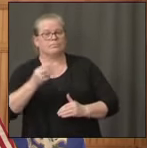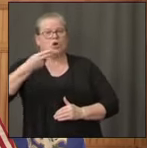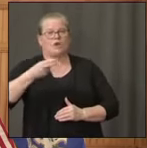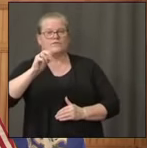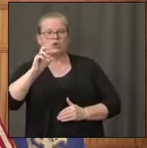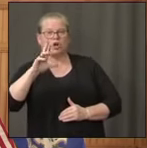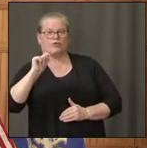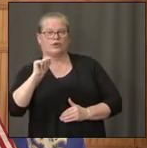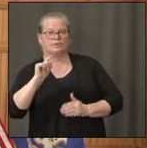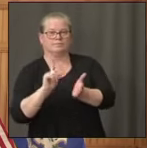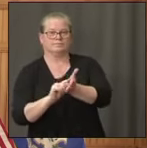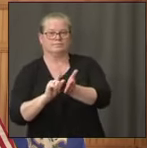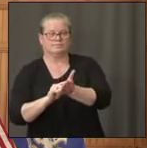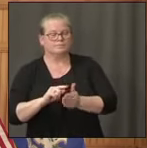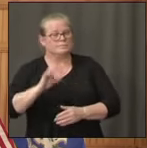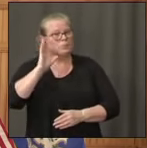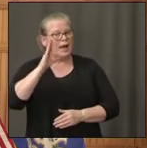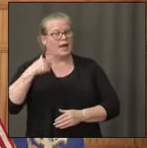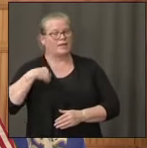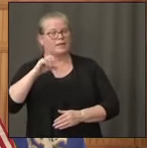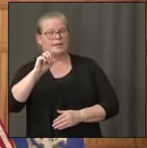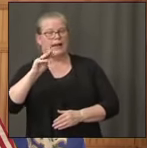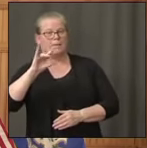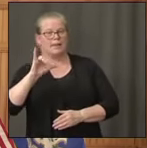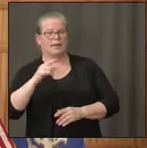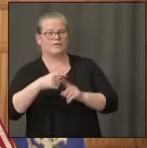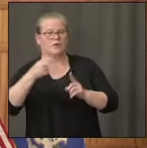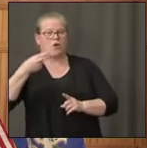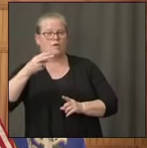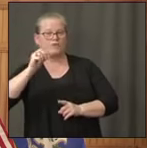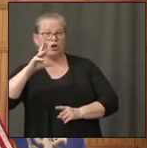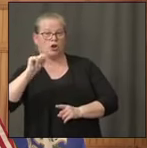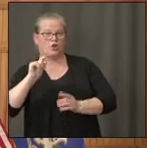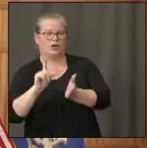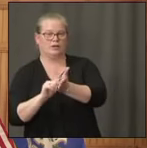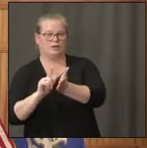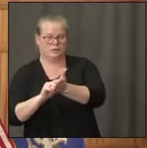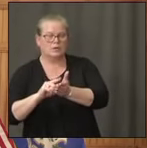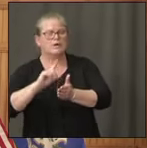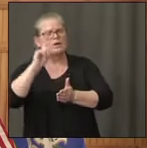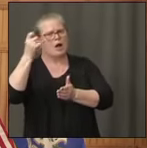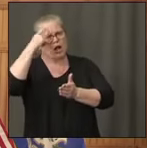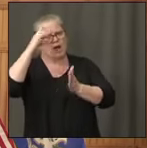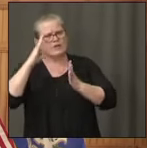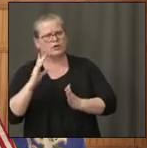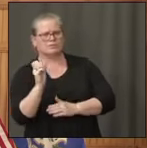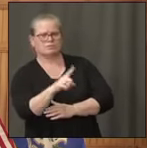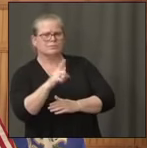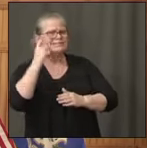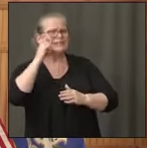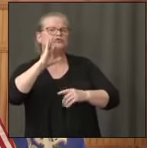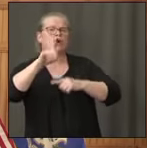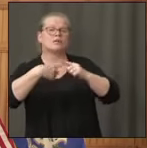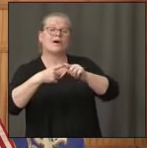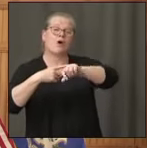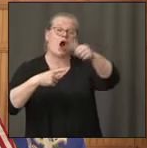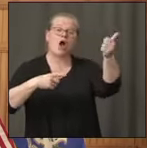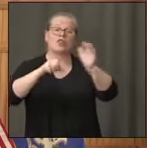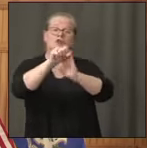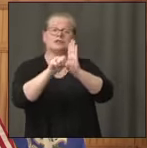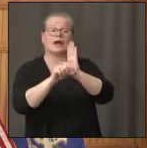Hey, this is Emily Brindley from the Hartford Courant. Governor, given the rising numbers of cases in other states, as you talked about a few minutes ago, do you have any